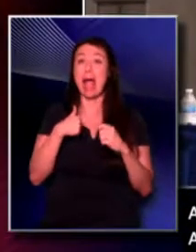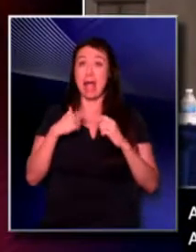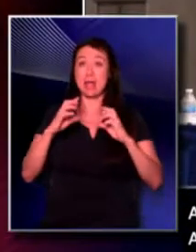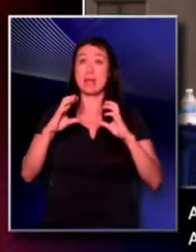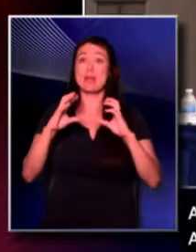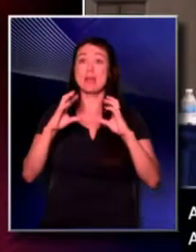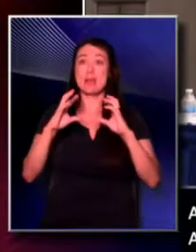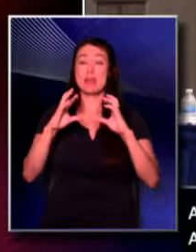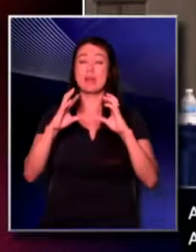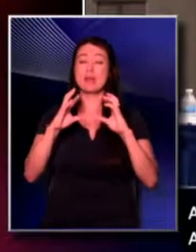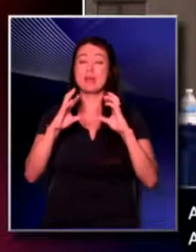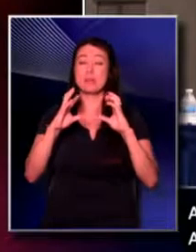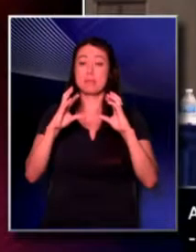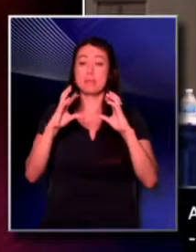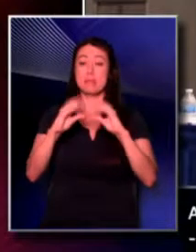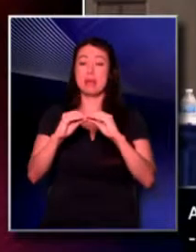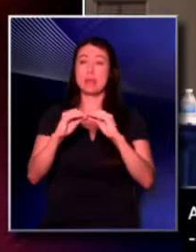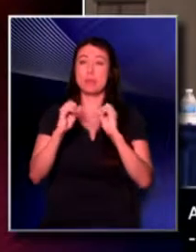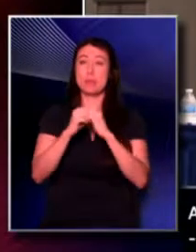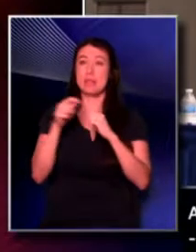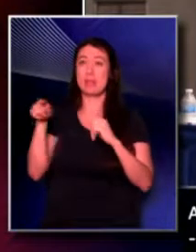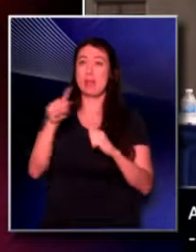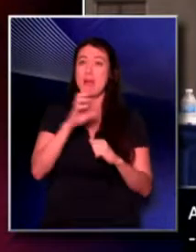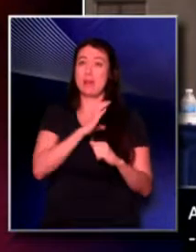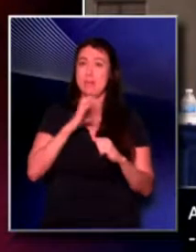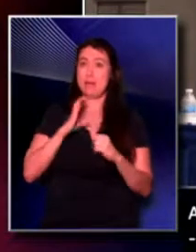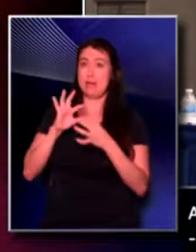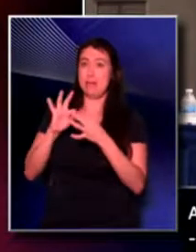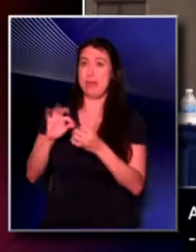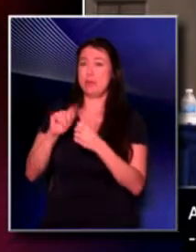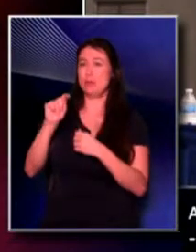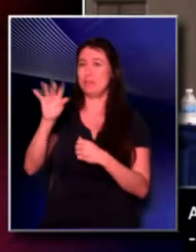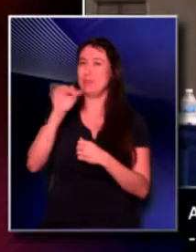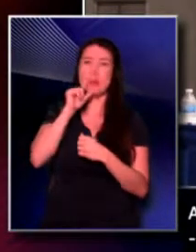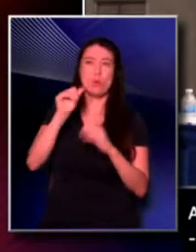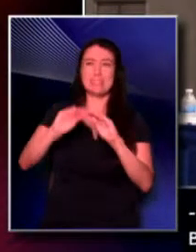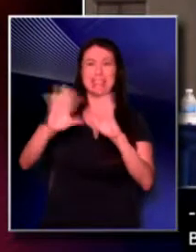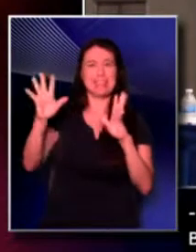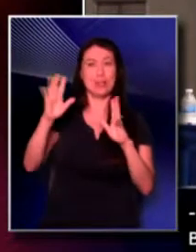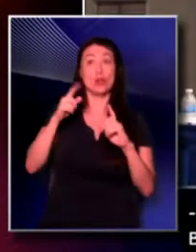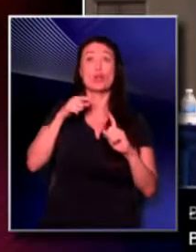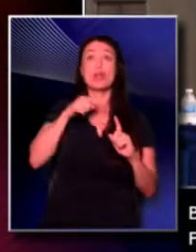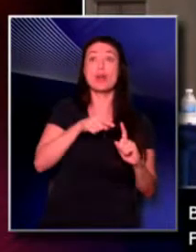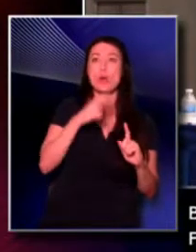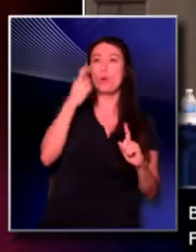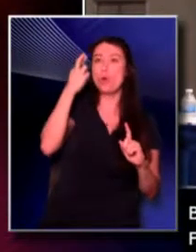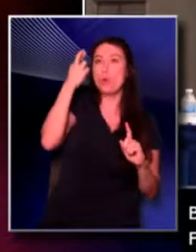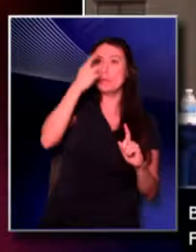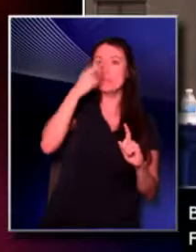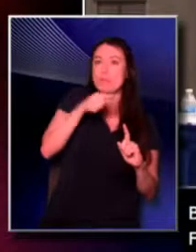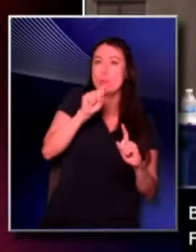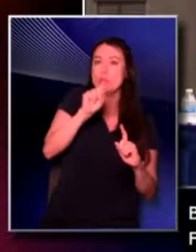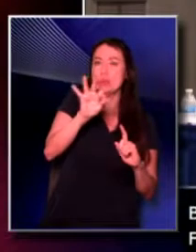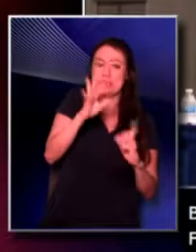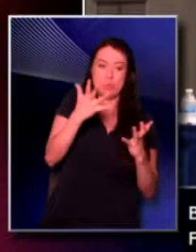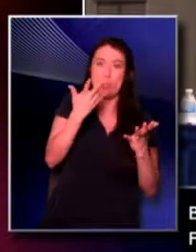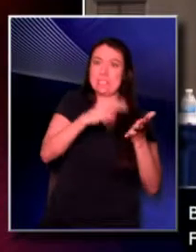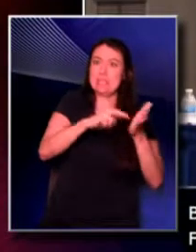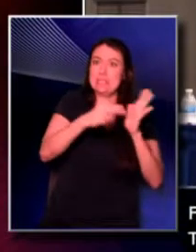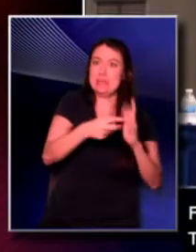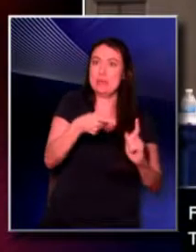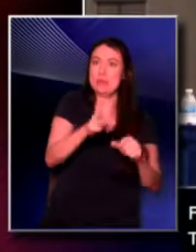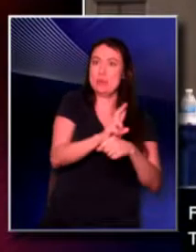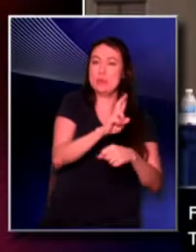when I first came on the board, I met with that committee on the trust funds, and it wasn't clear what the intent of the trust was. And I'm